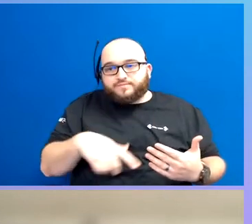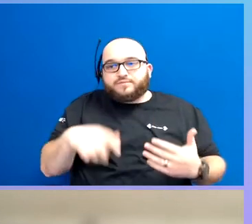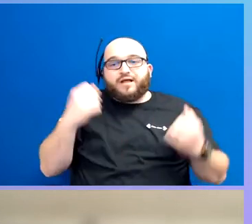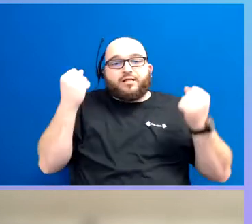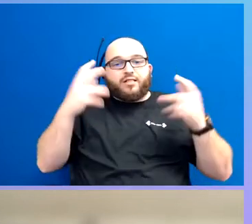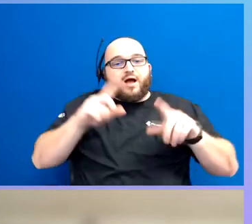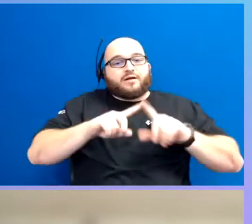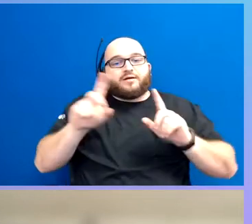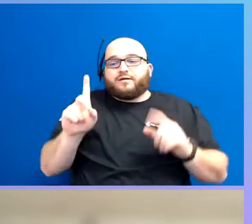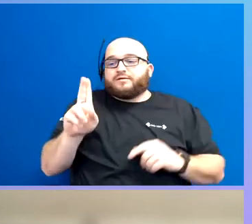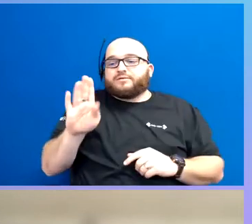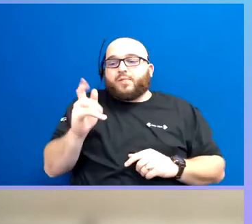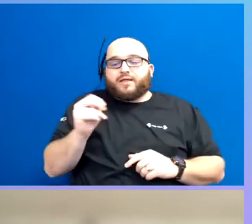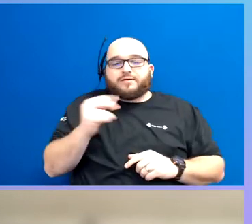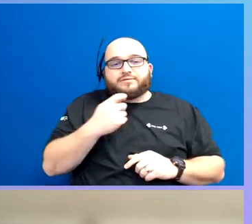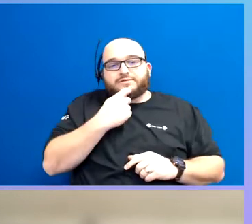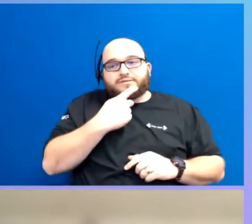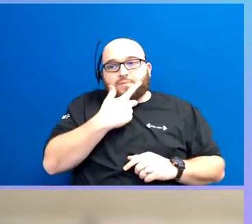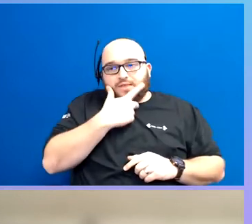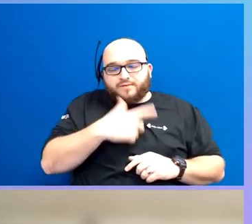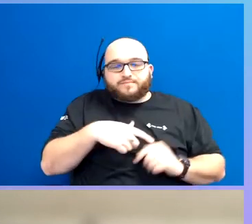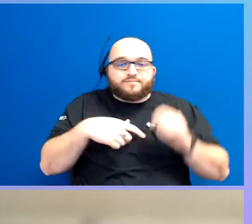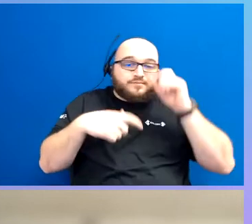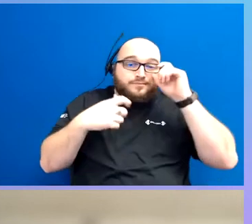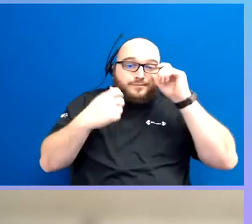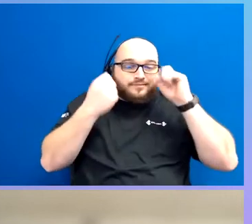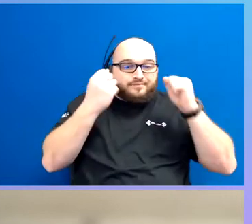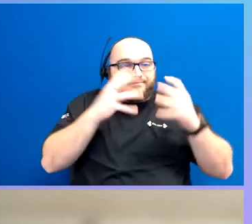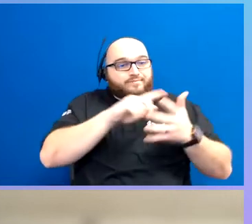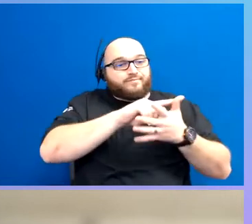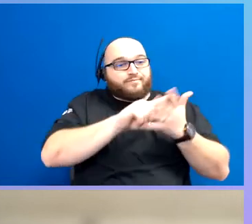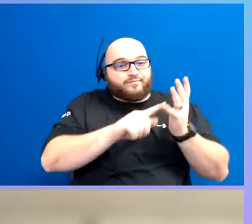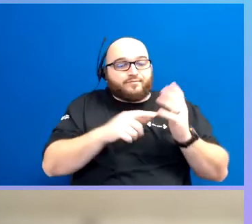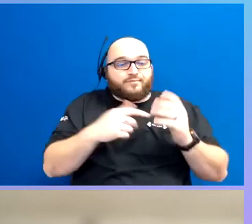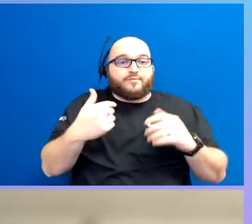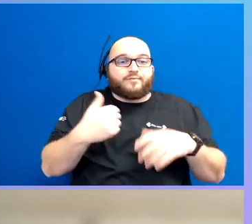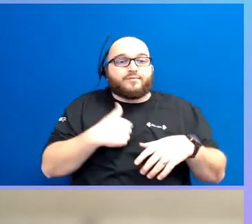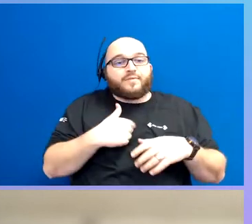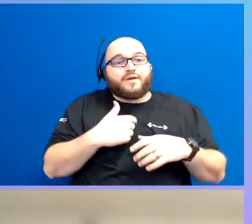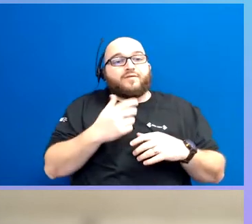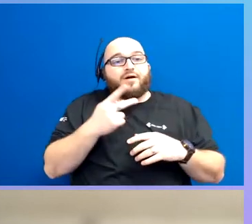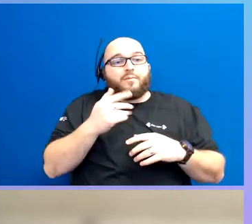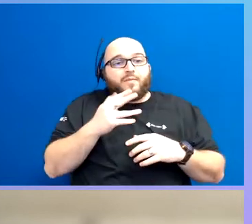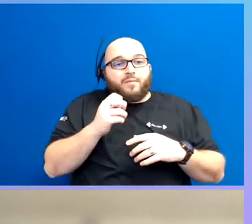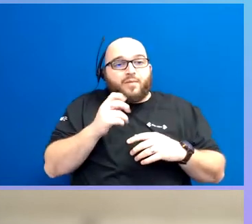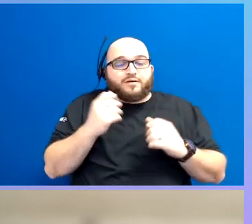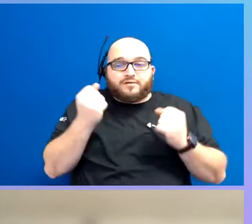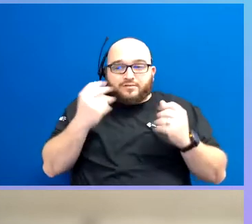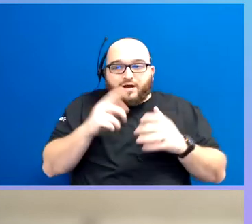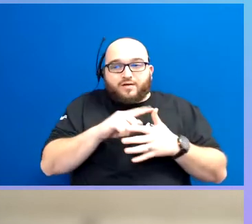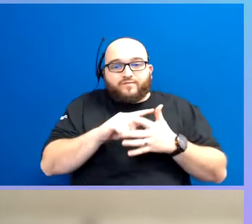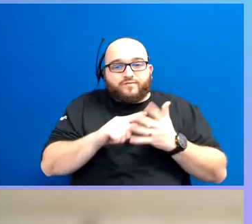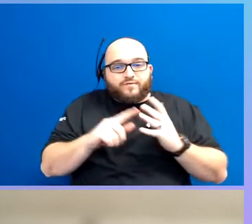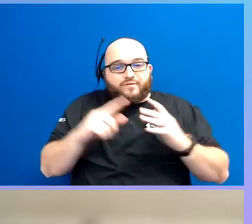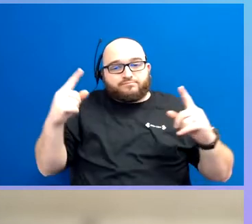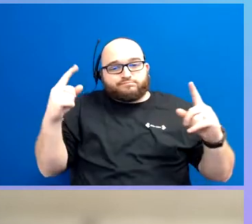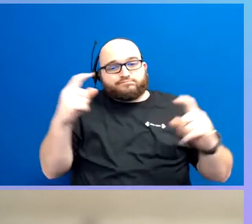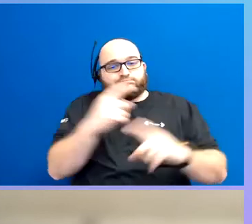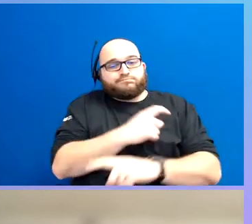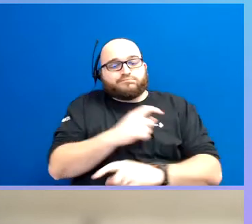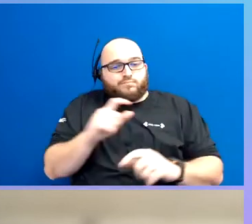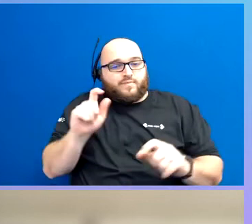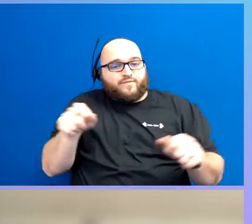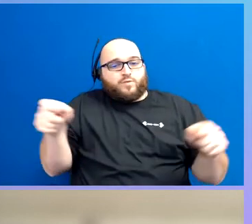cover. Everyone, different people managing delivery pipelines, regional regulations to look at. So, a lot of complexity to